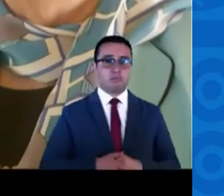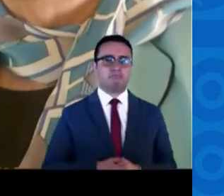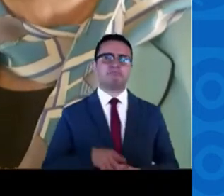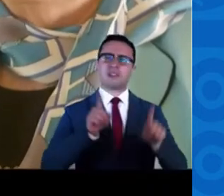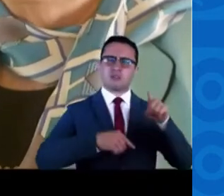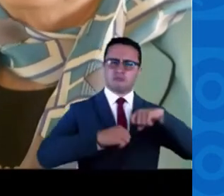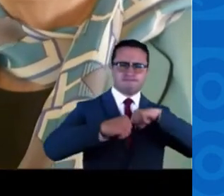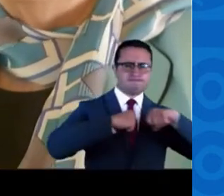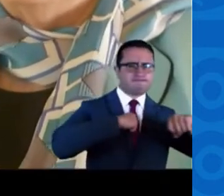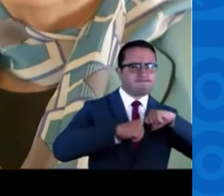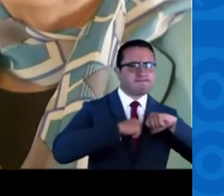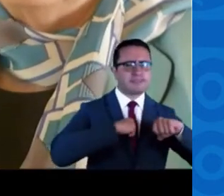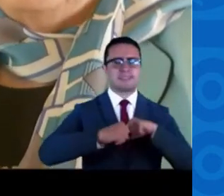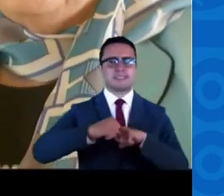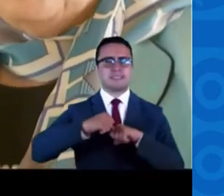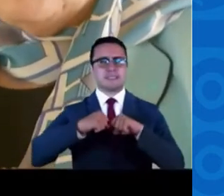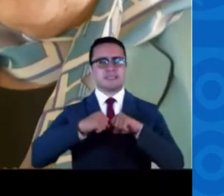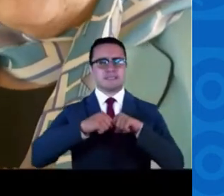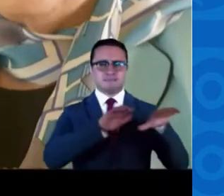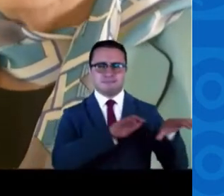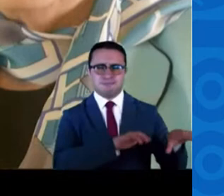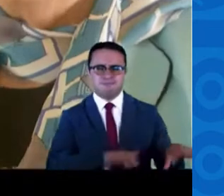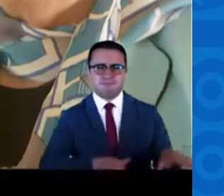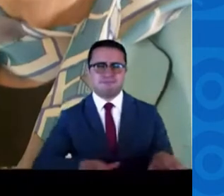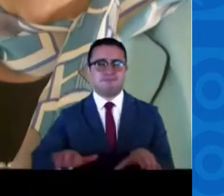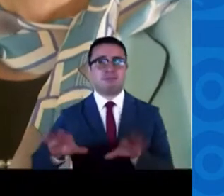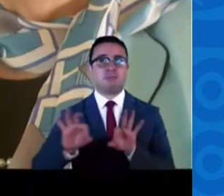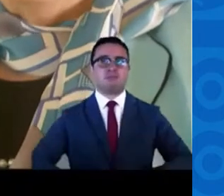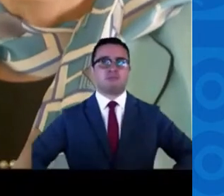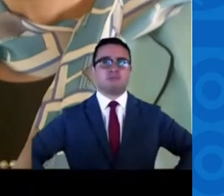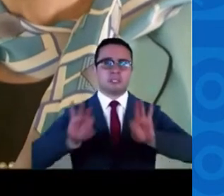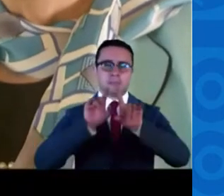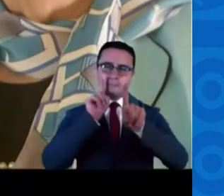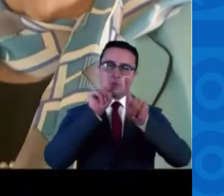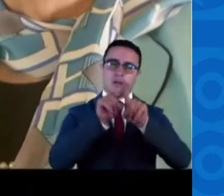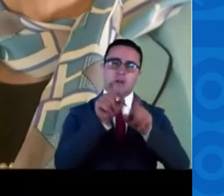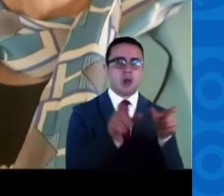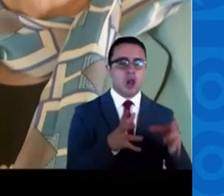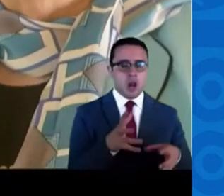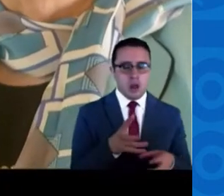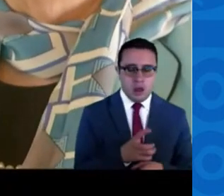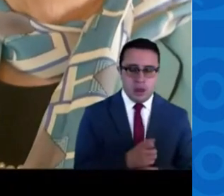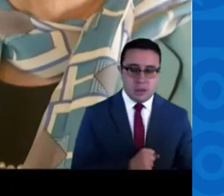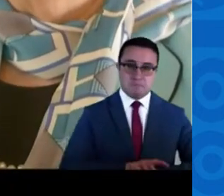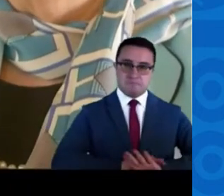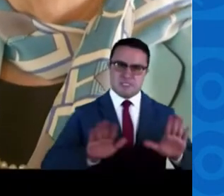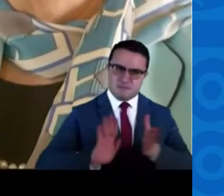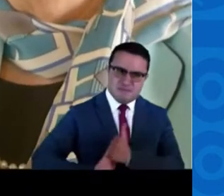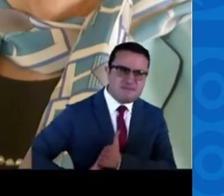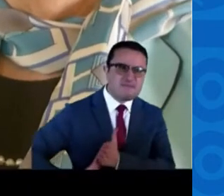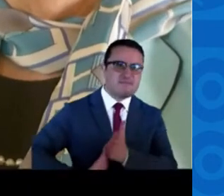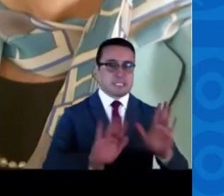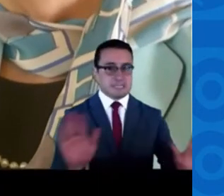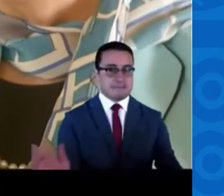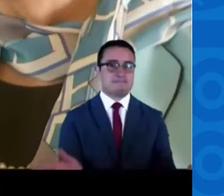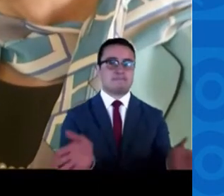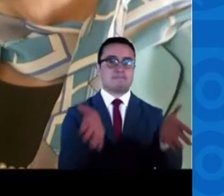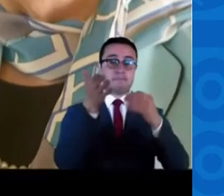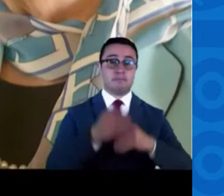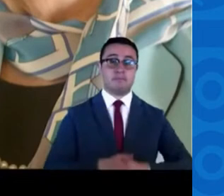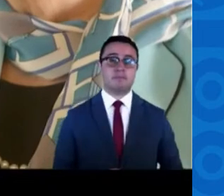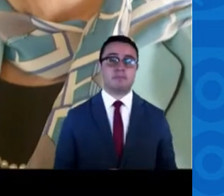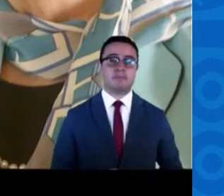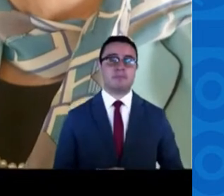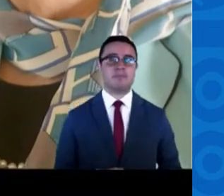Latin America and the Caribbean, and which are some of the urgent actions against hunger. First of all, we have in the